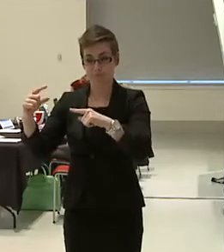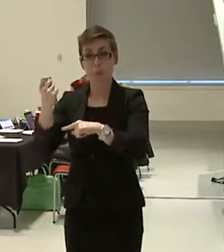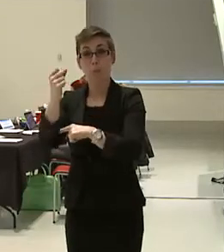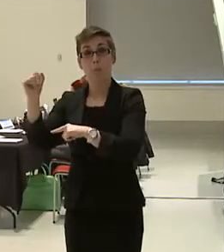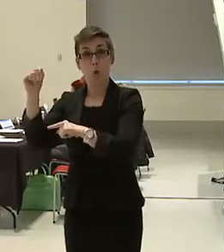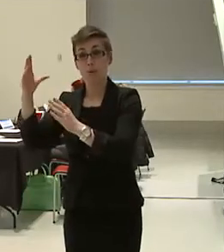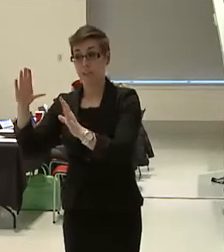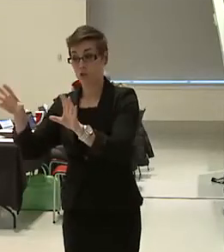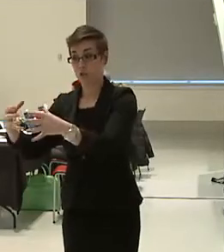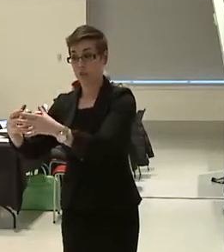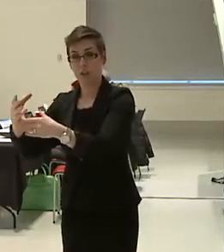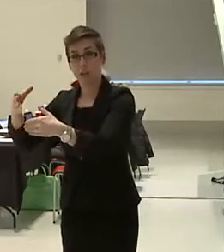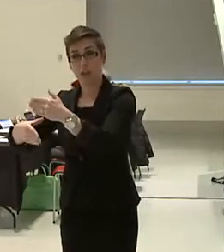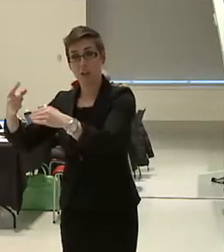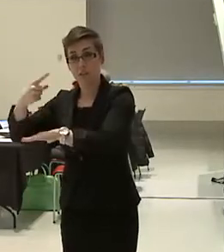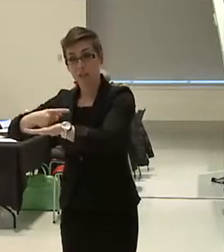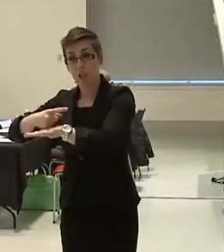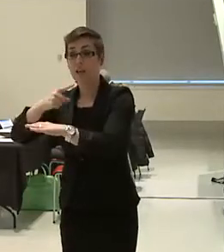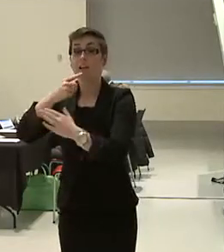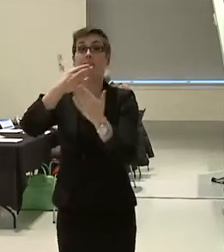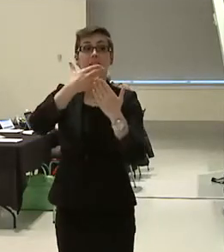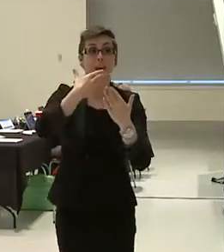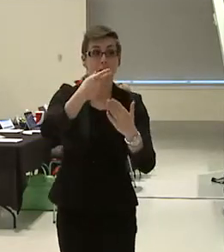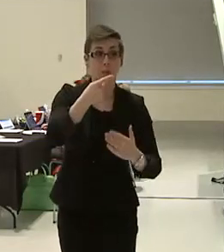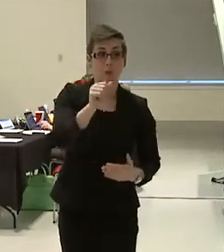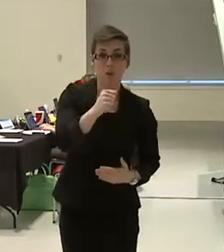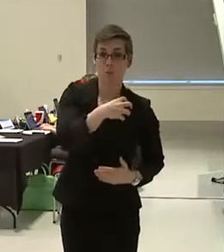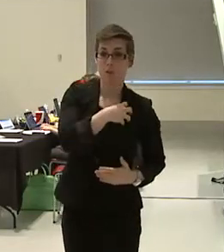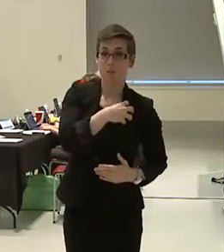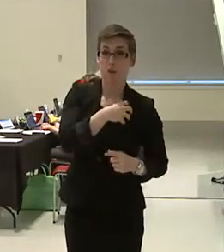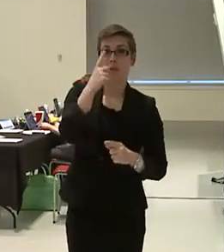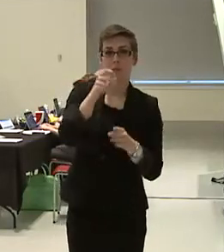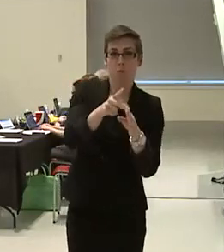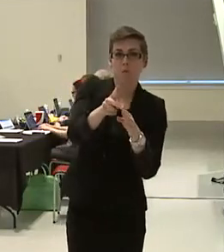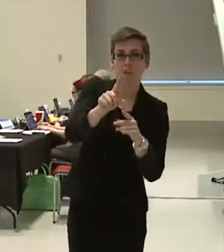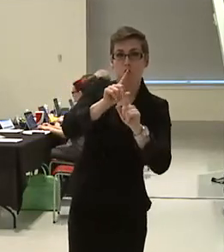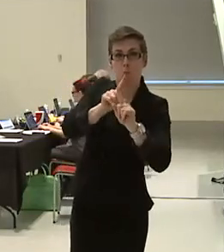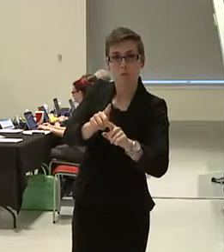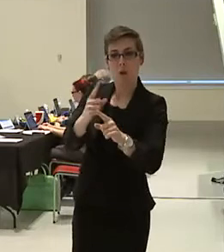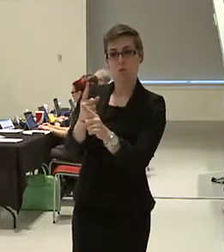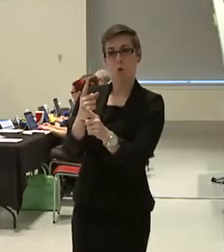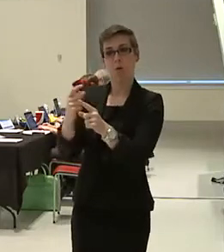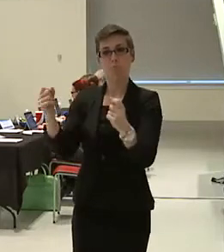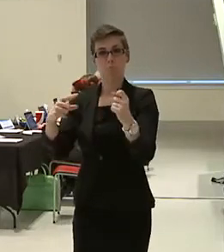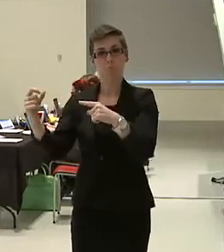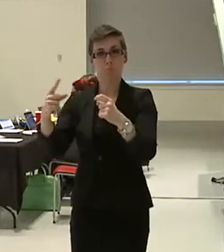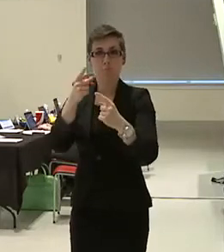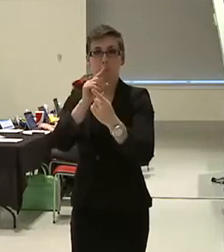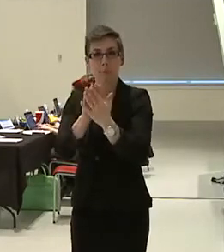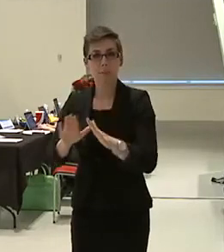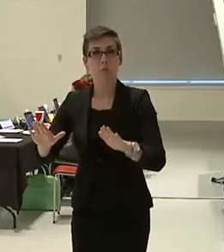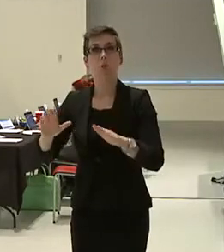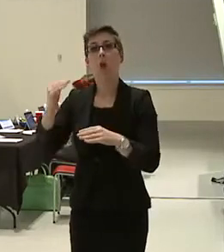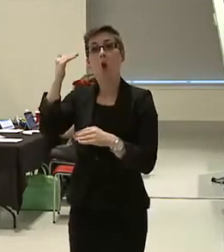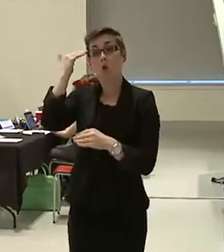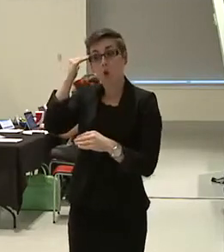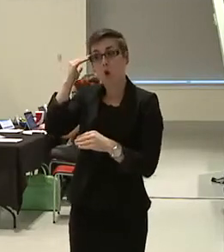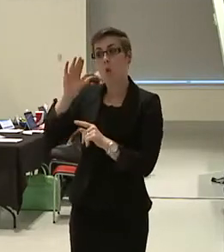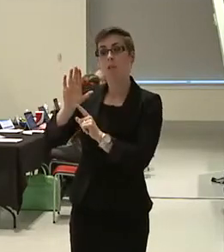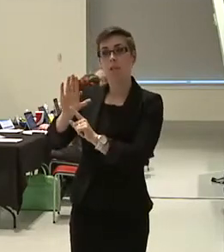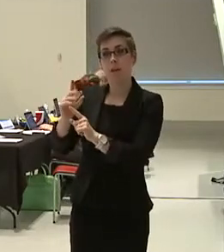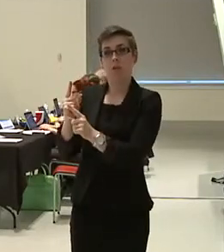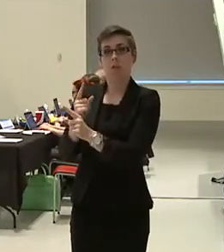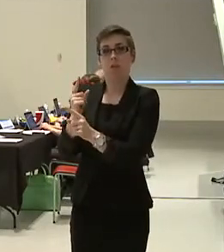Protesters, at the end of the day, thanked the Palo Alto Police Department for their professional response and noted their appreciation for the terminology they used throughout that